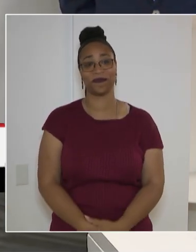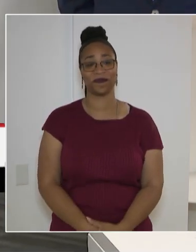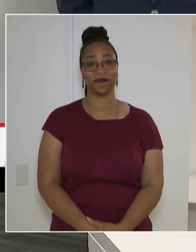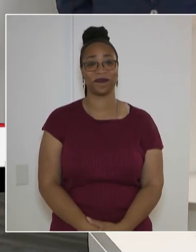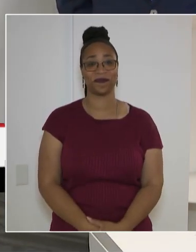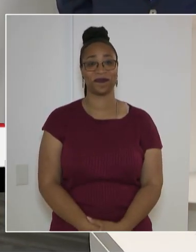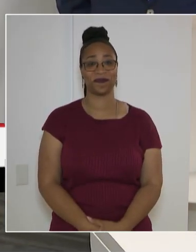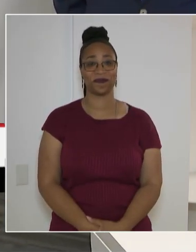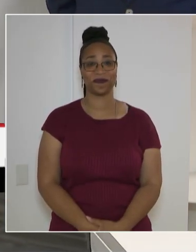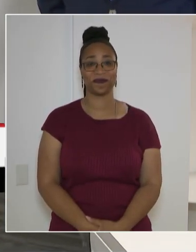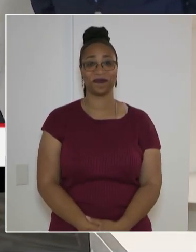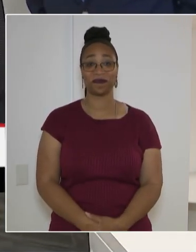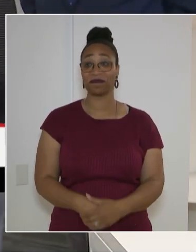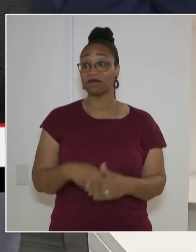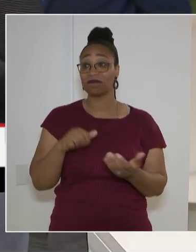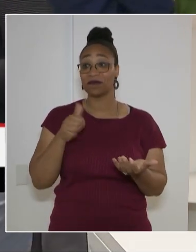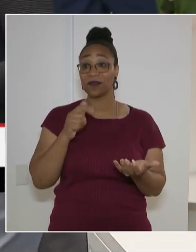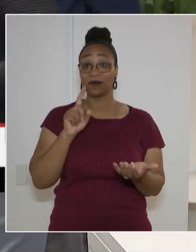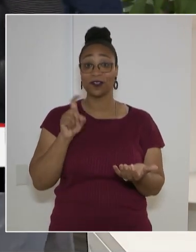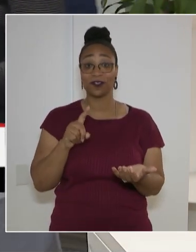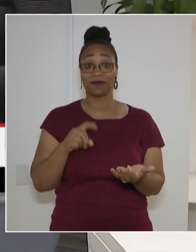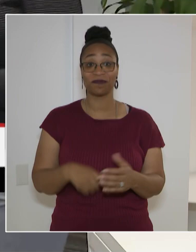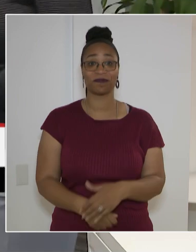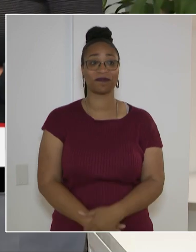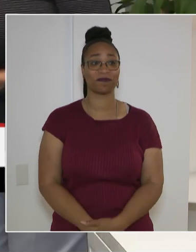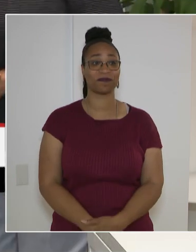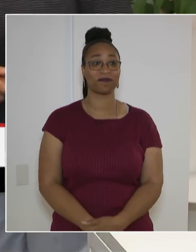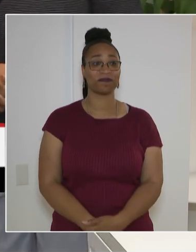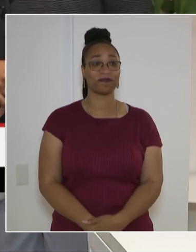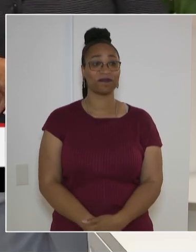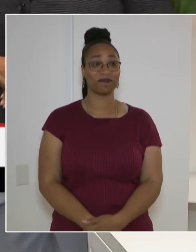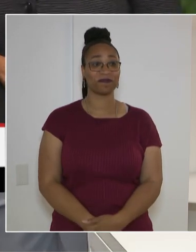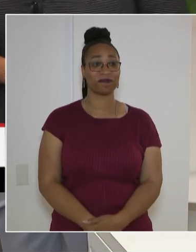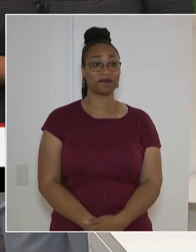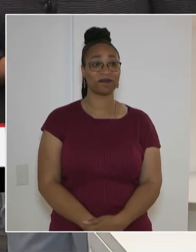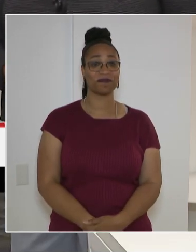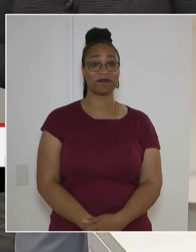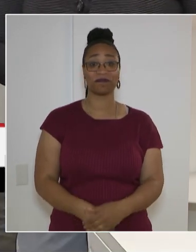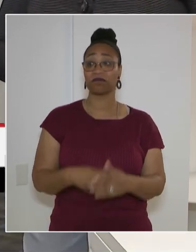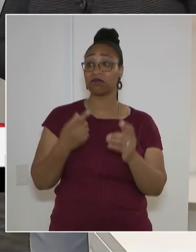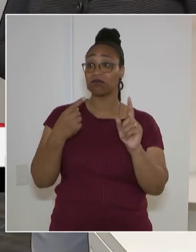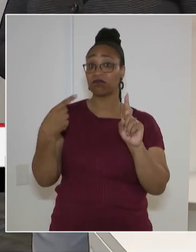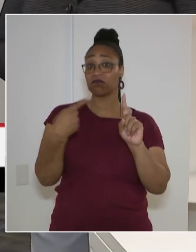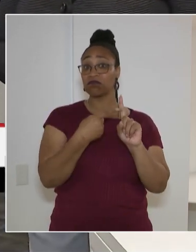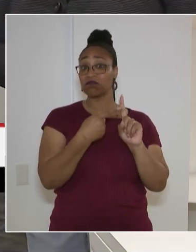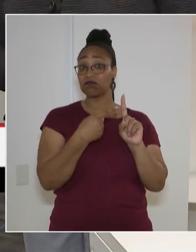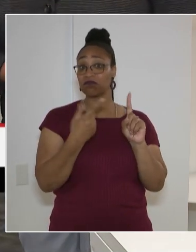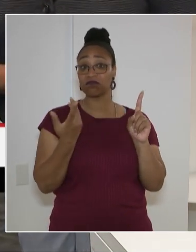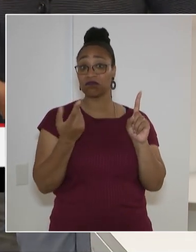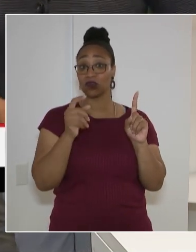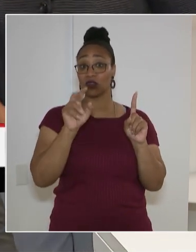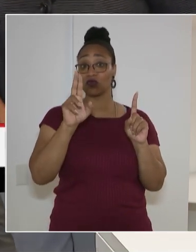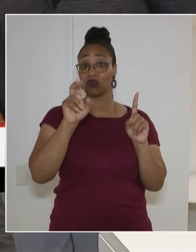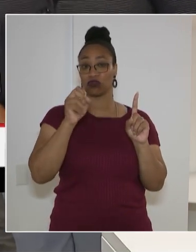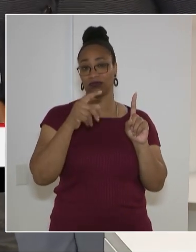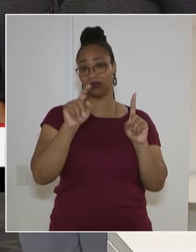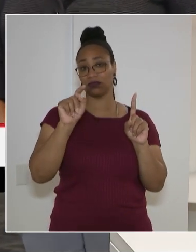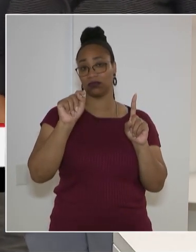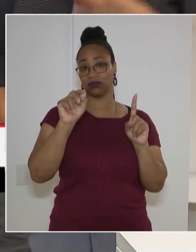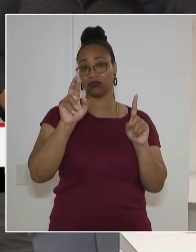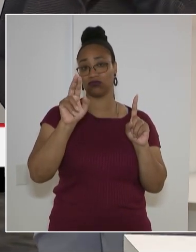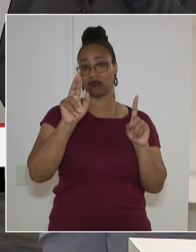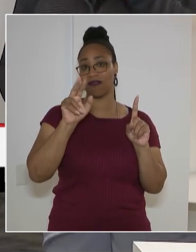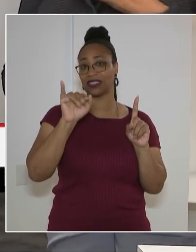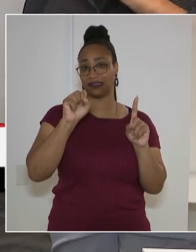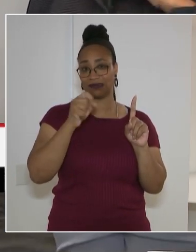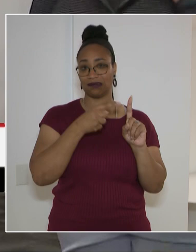For Mr. Rush, is that right, Rush? Yes. I'm sorry Yes, if Travis I've got your Rush. name wrong. Welcome to DC. Thank you. Thank you. Can you Welcome tell- back.